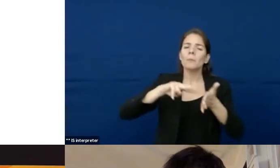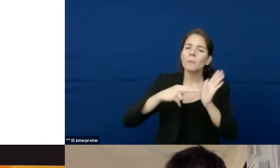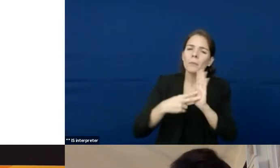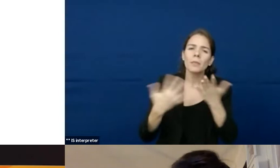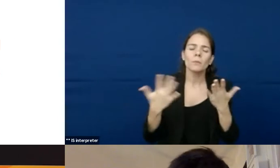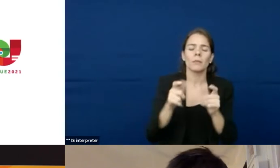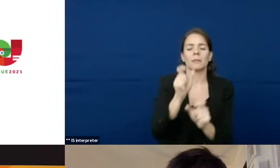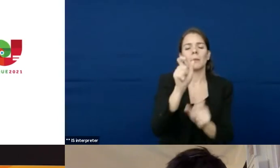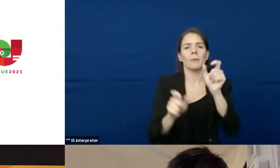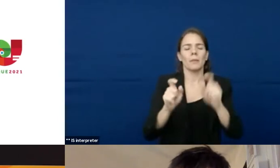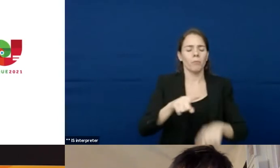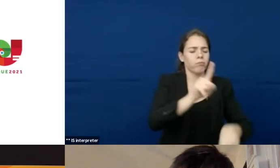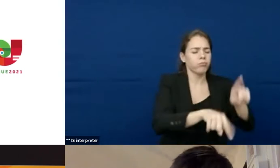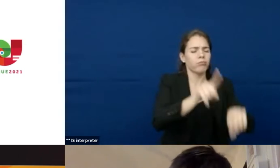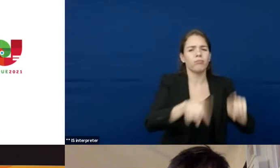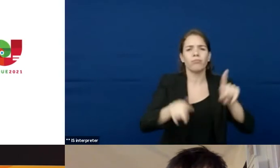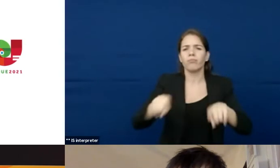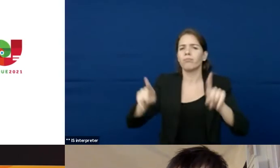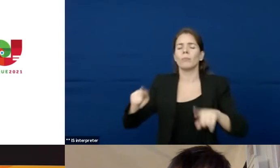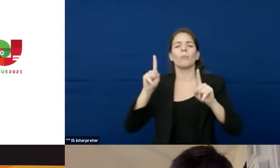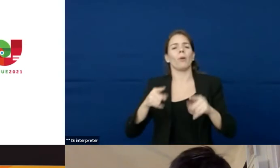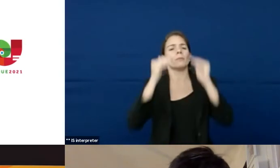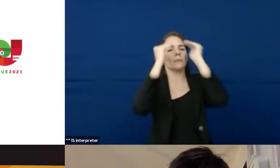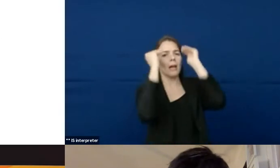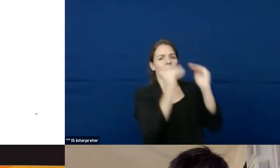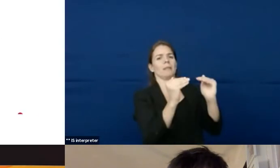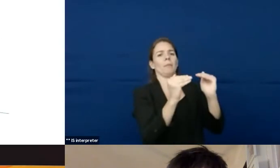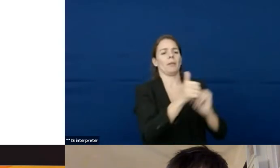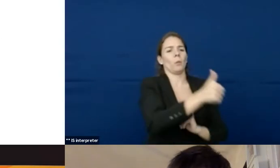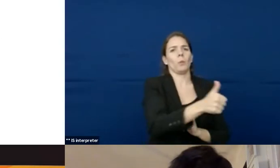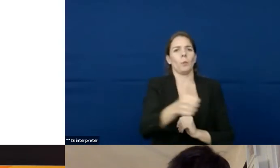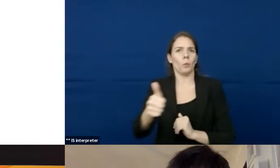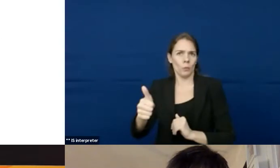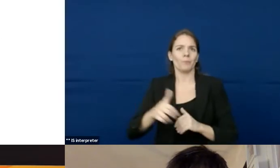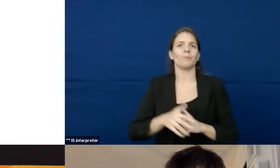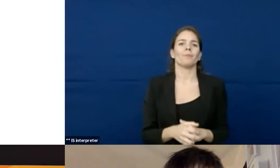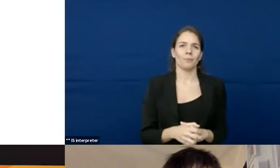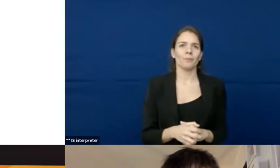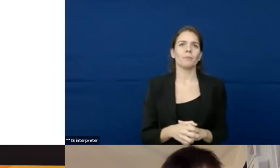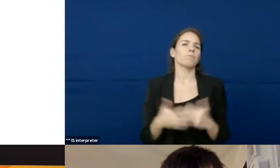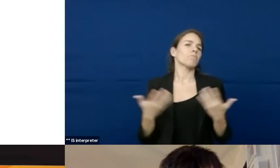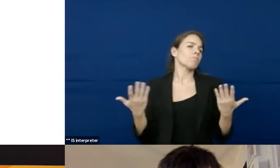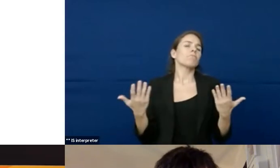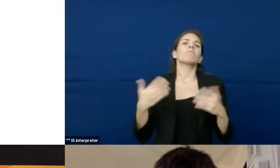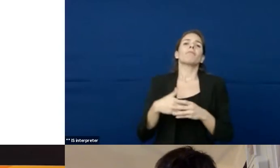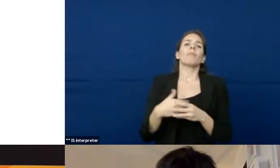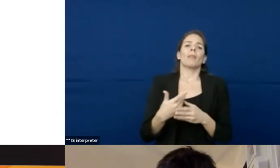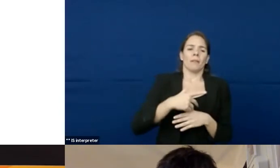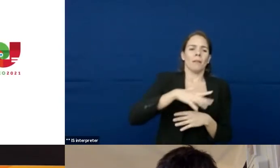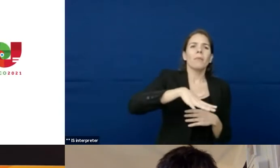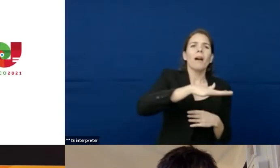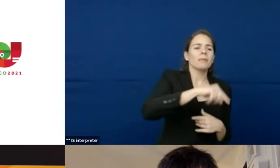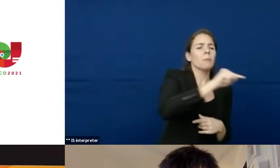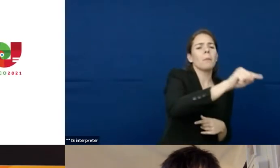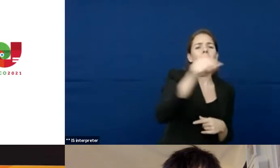of just an equitable distribution of power and of resources. in the intimate realm as much as in the public